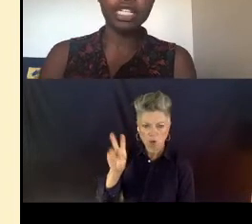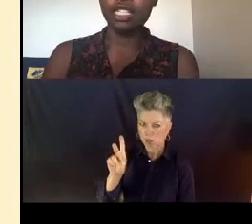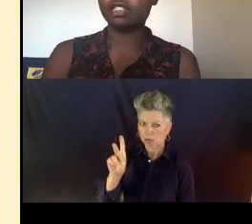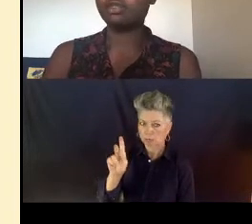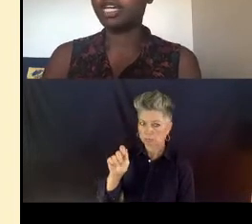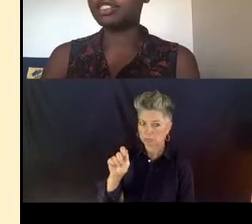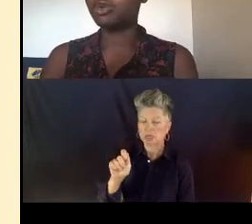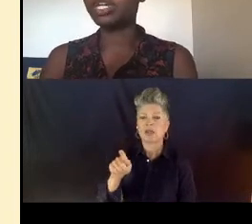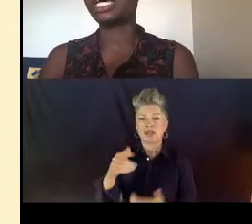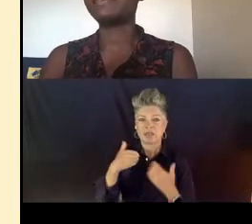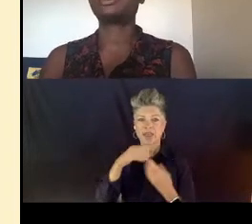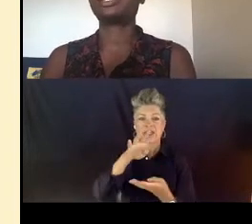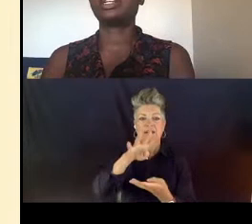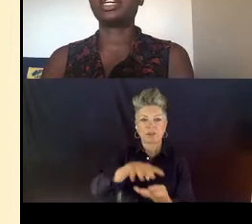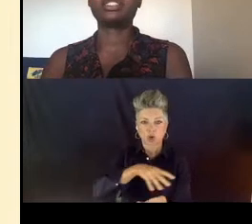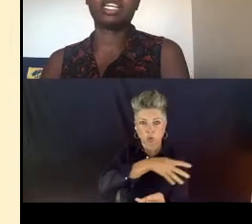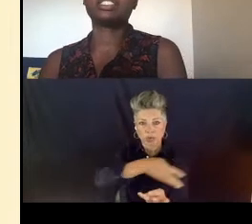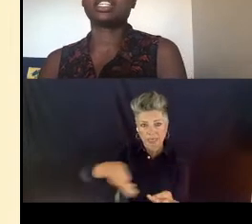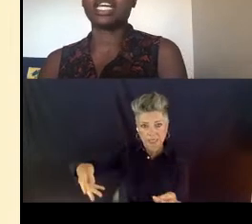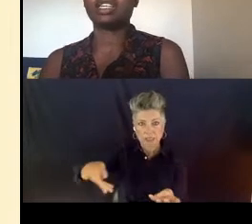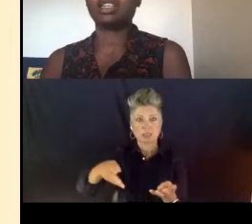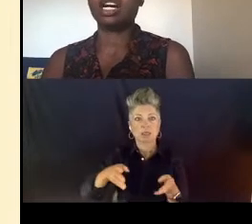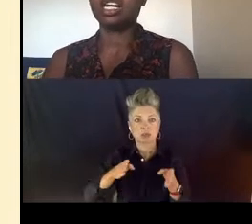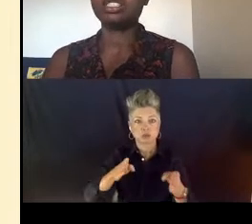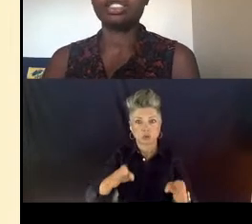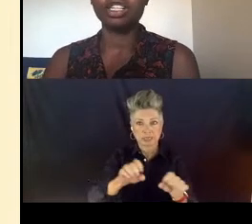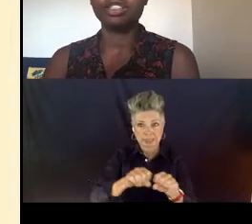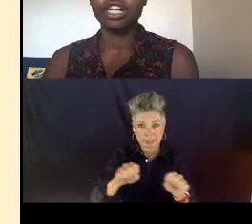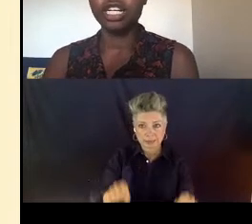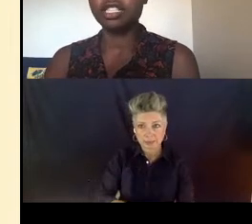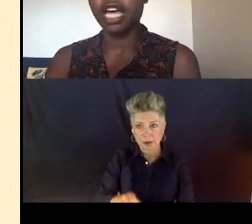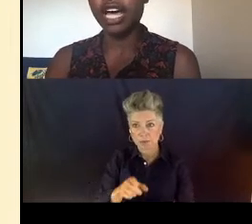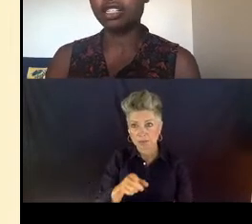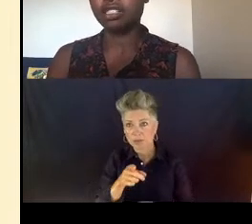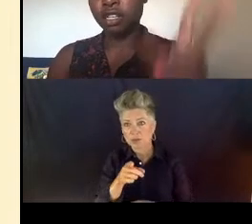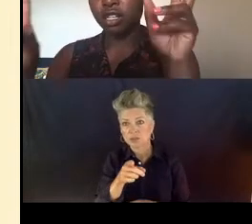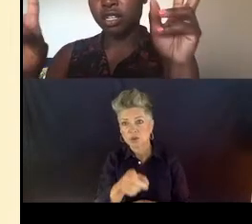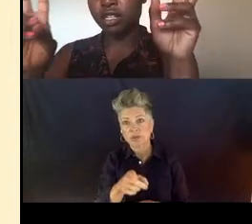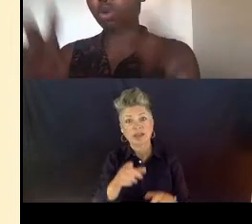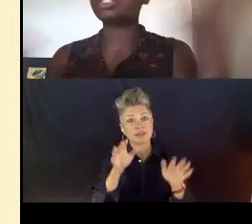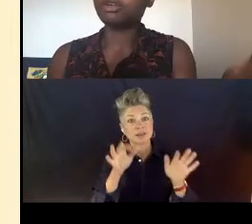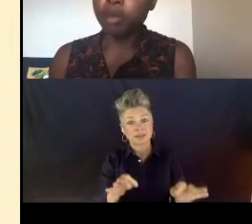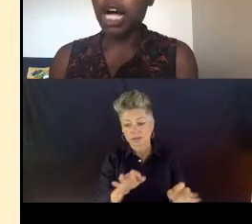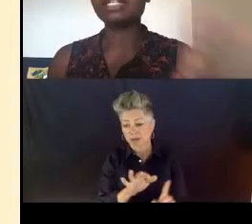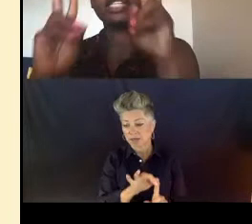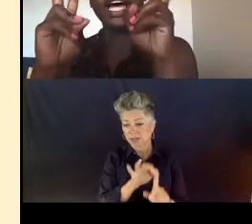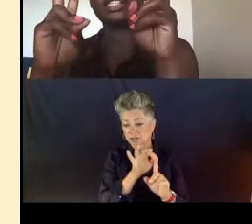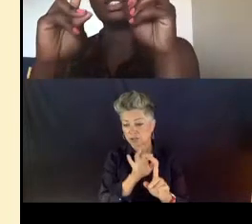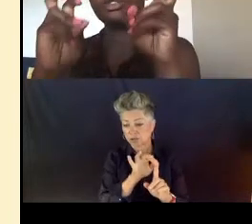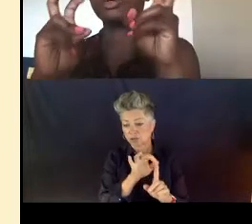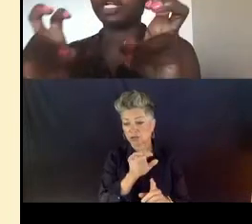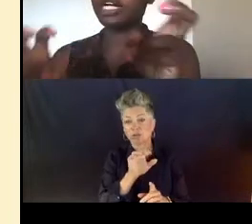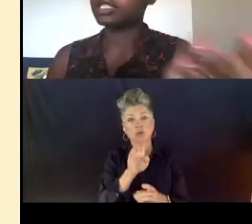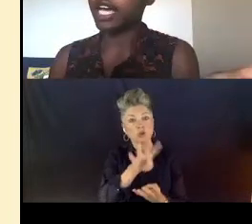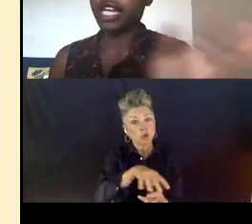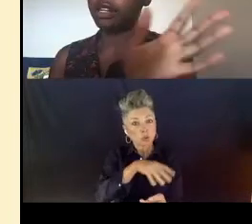street system. And so what they have done is designated certain grids or certain blocks as